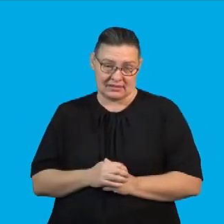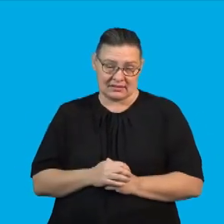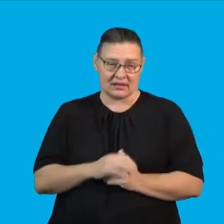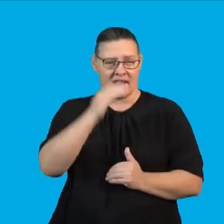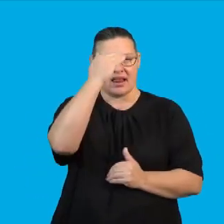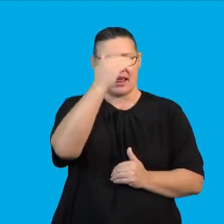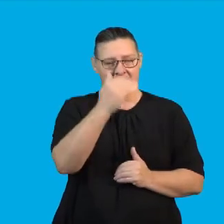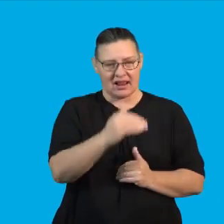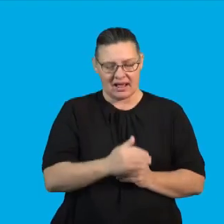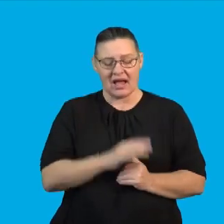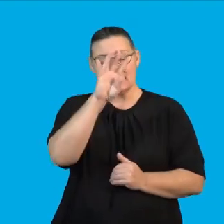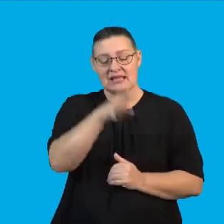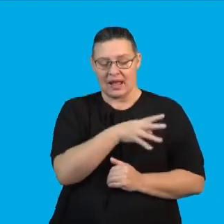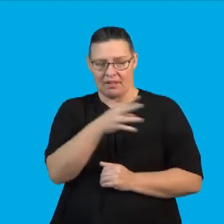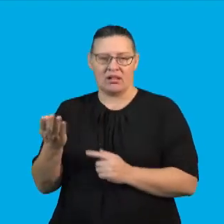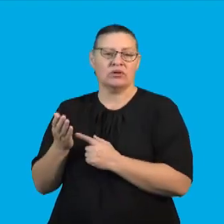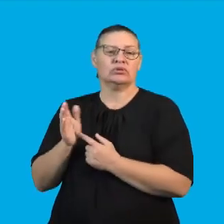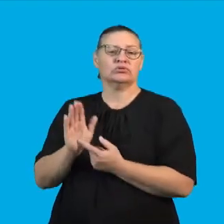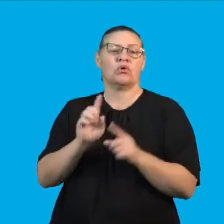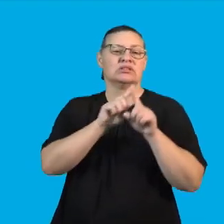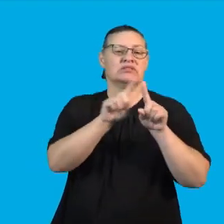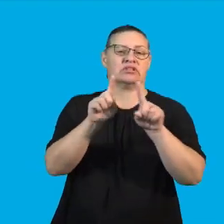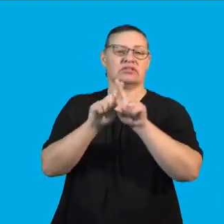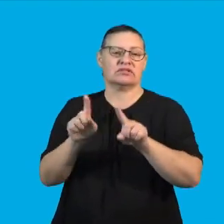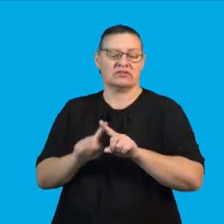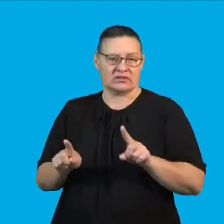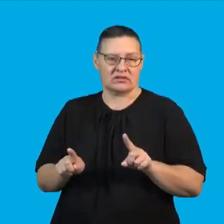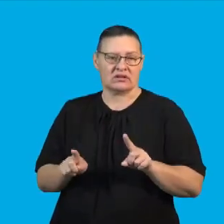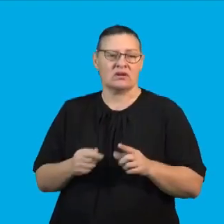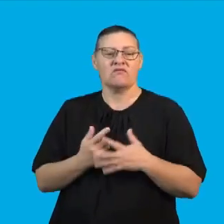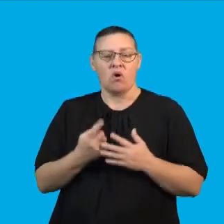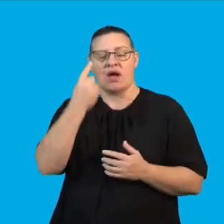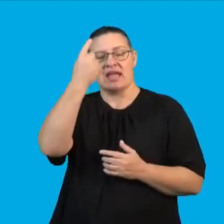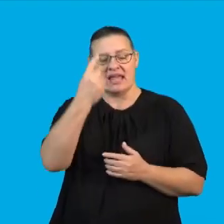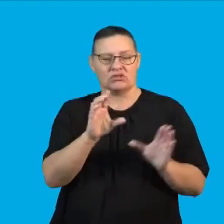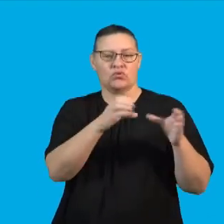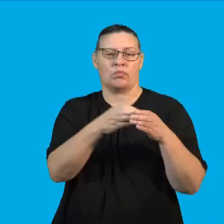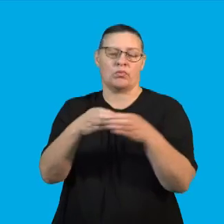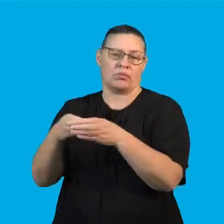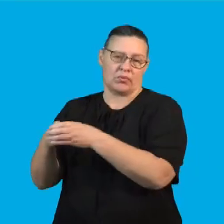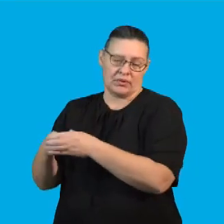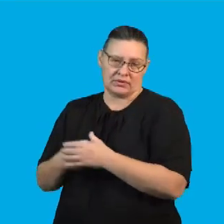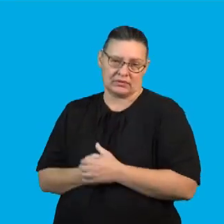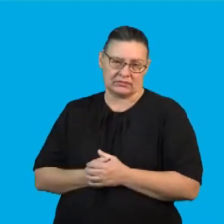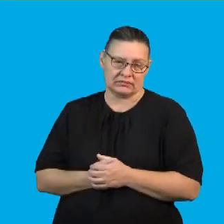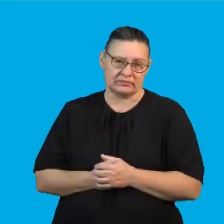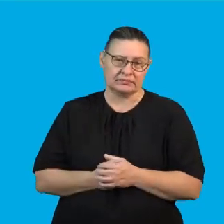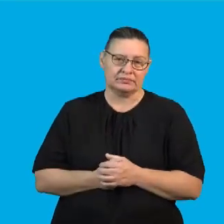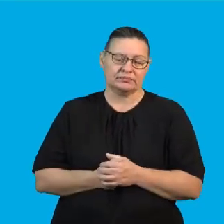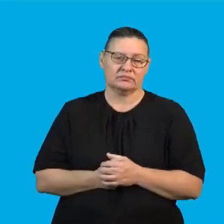got mammals. And the table is showing us the different types of fertilizations for each group